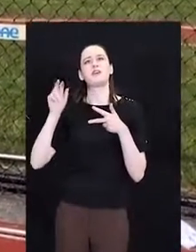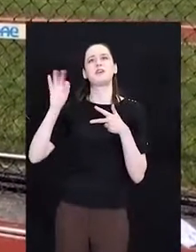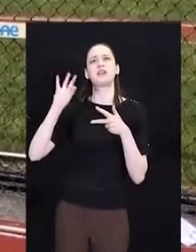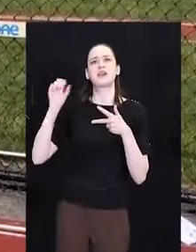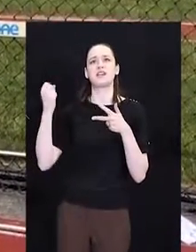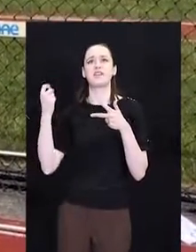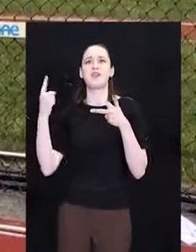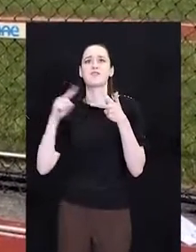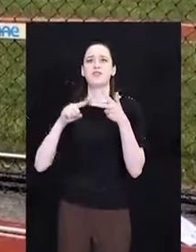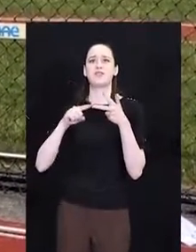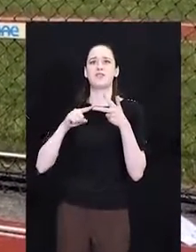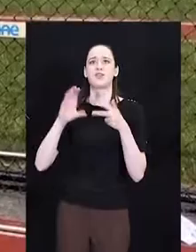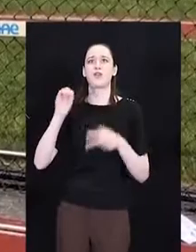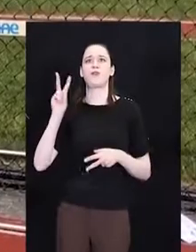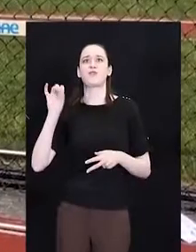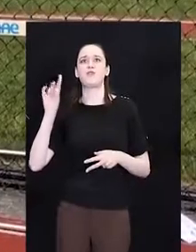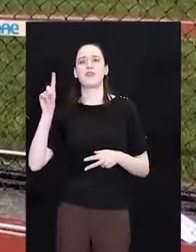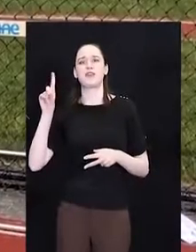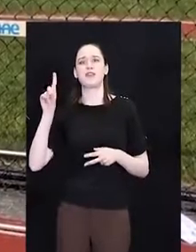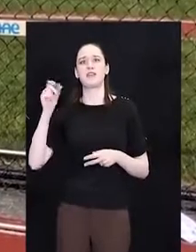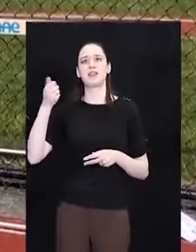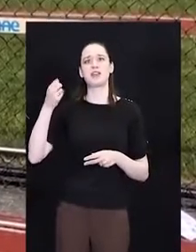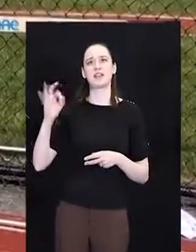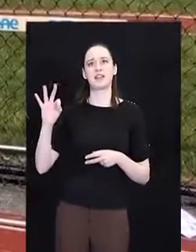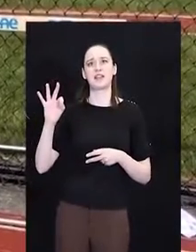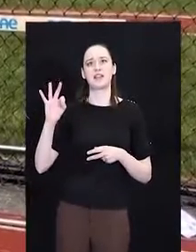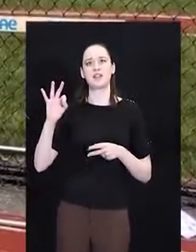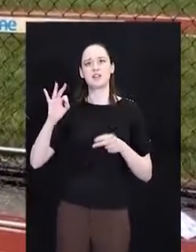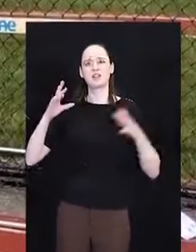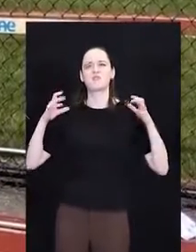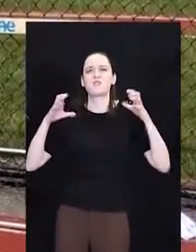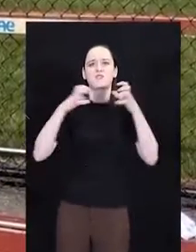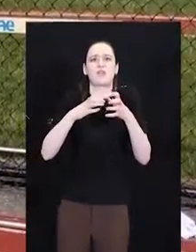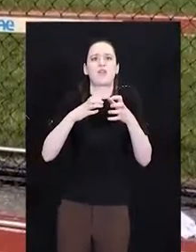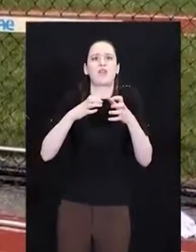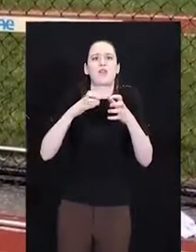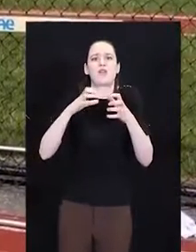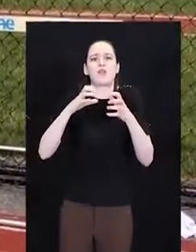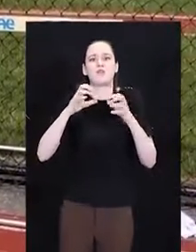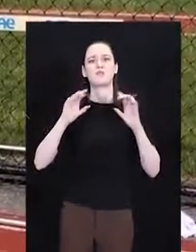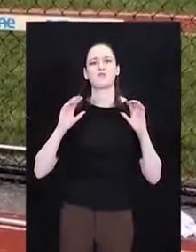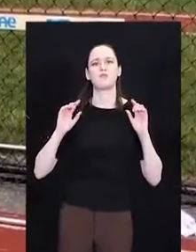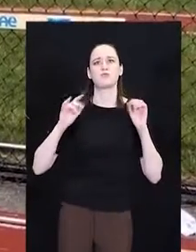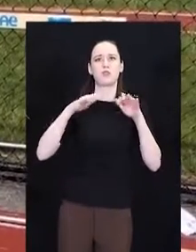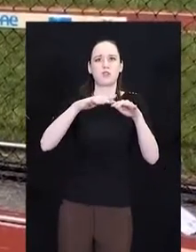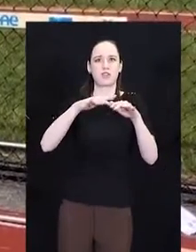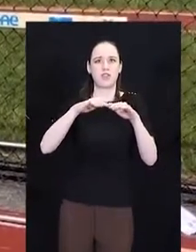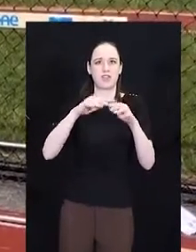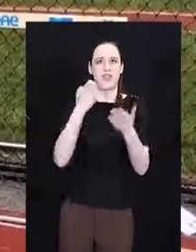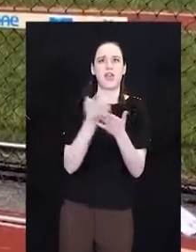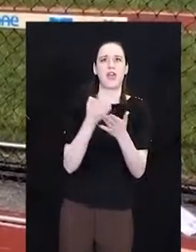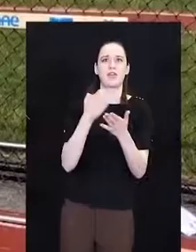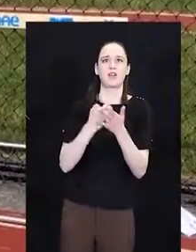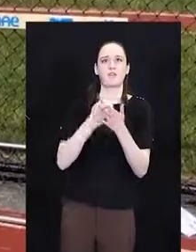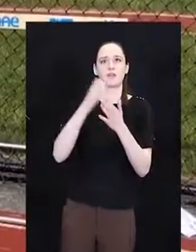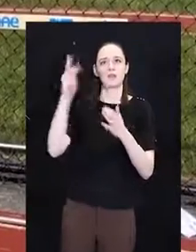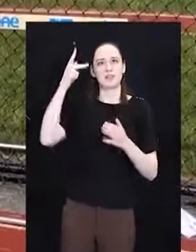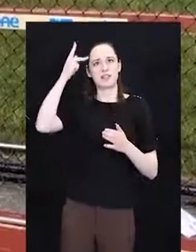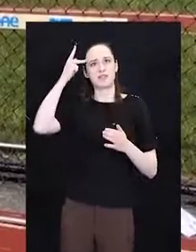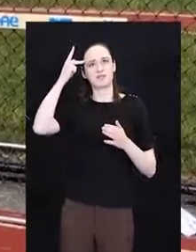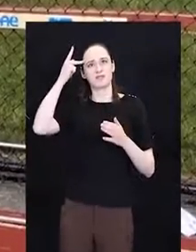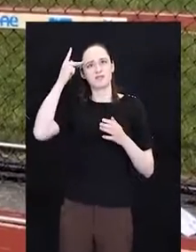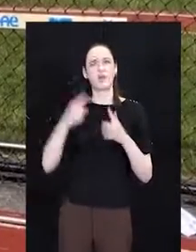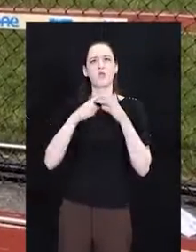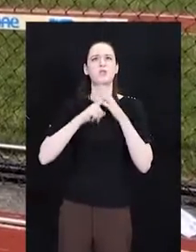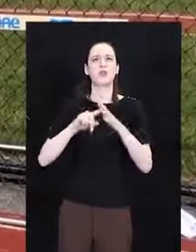and the COVID-19 pandemic have allowed Americans to band together socially, economically, and politically. Our predecessors' hardship